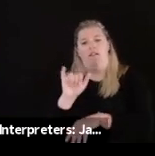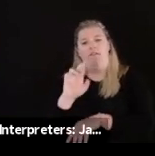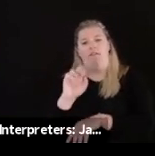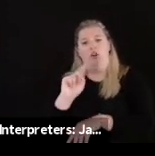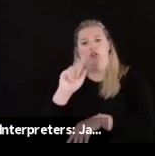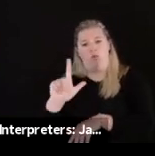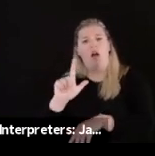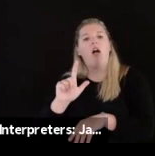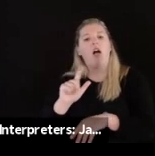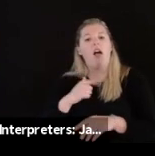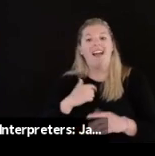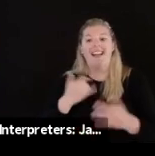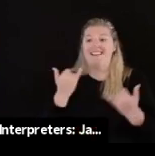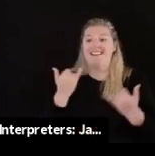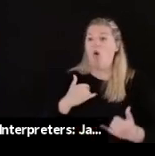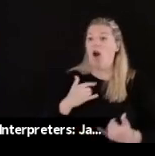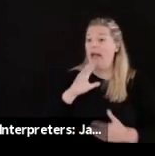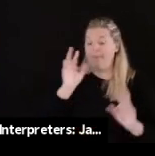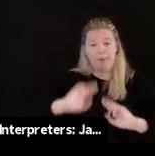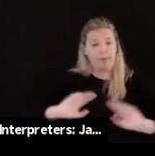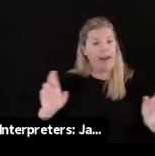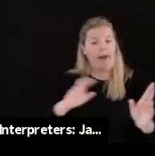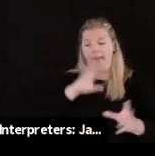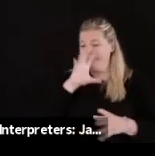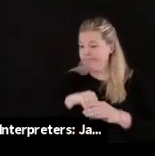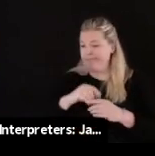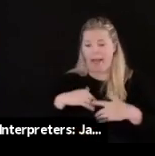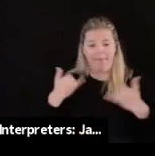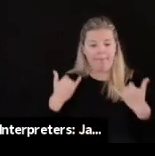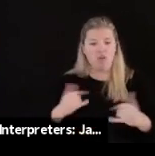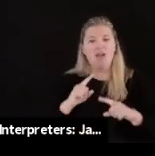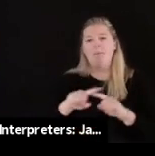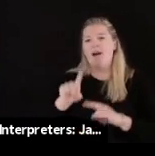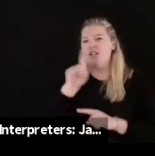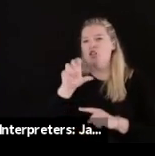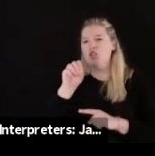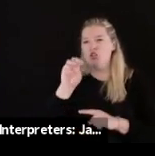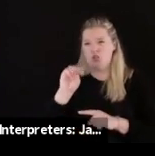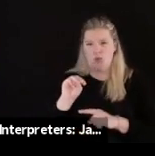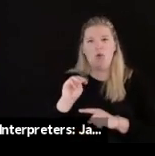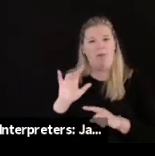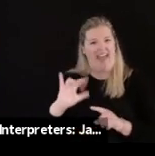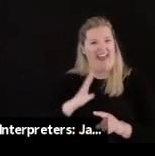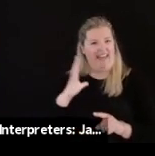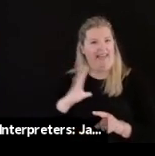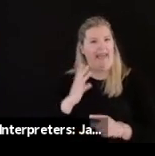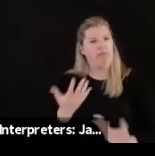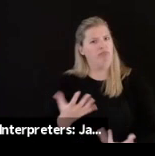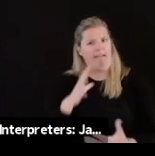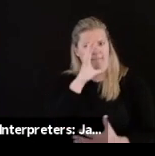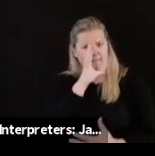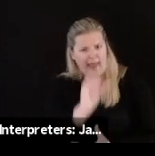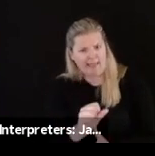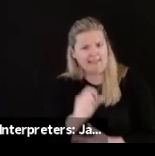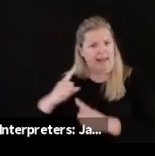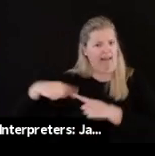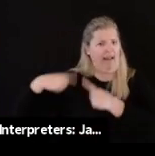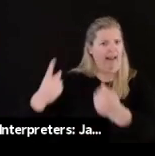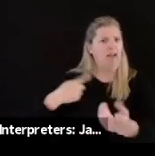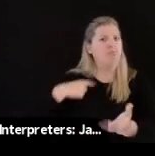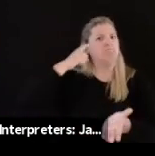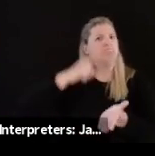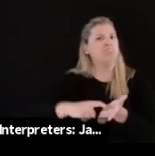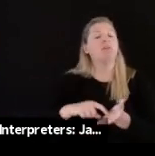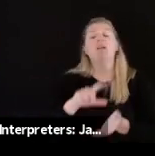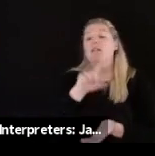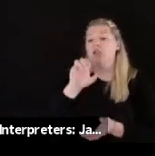am prepared, I'm engaged, and I'm present. But Zoom etiquette has been fascinating. And with Zoom etiquette, I do want to note that I have